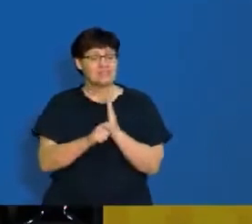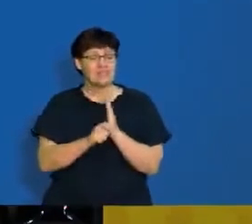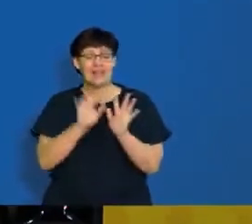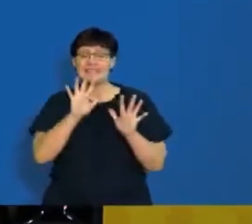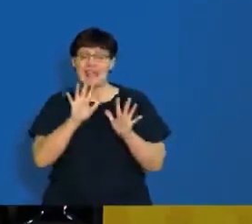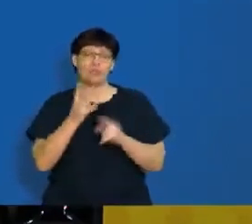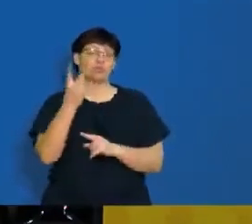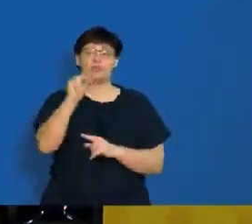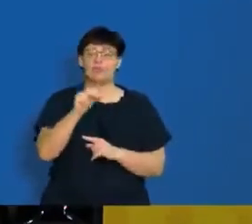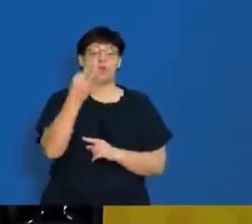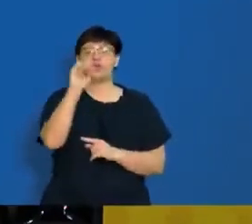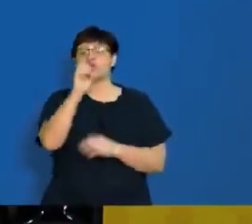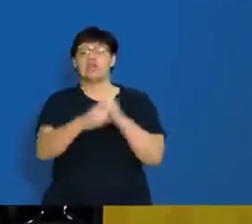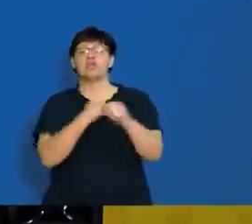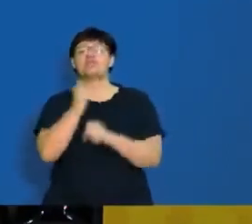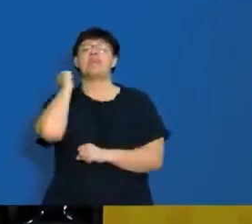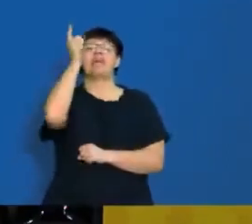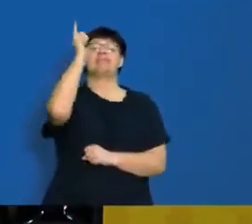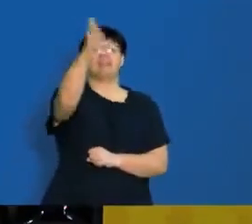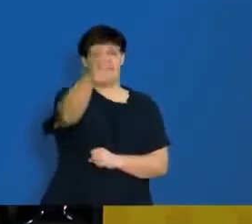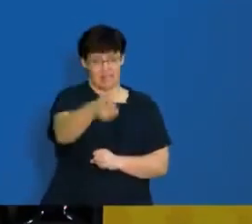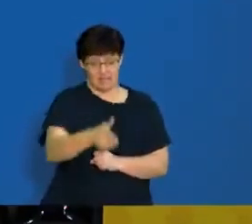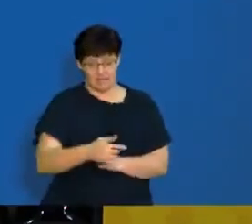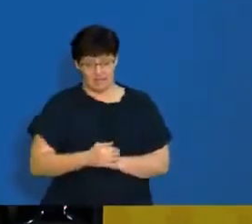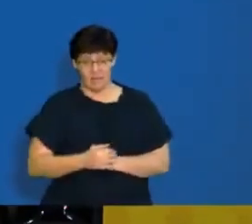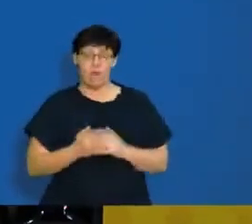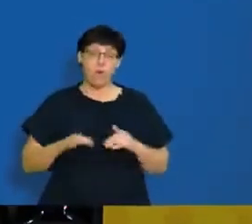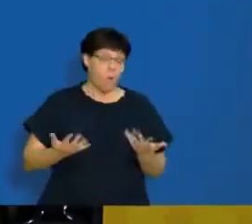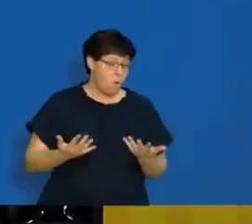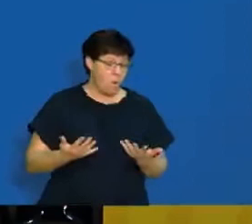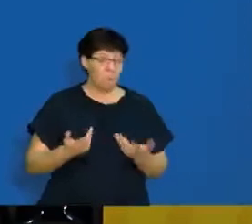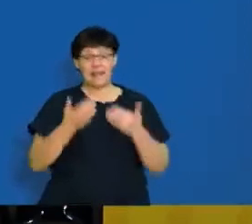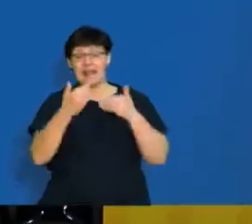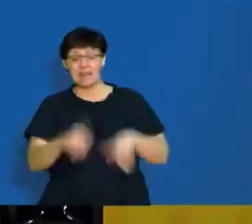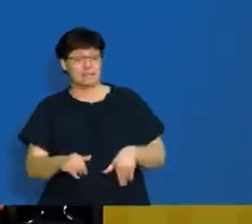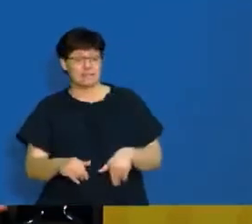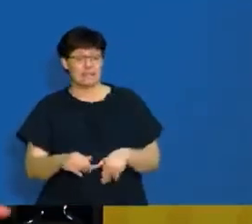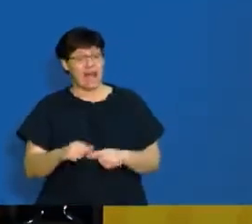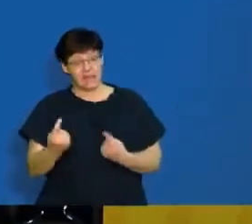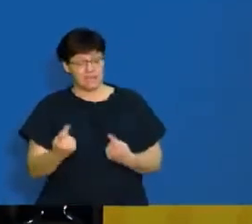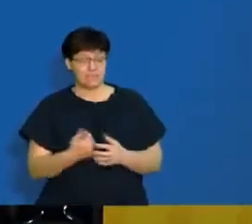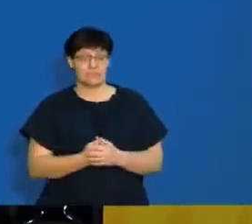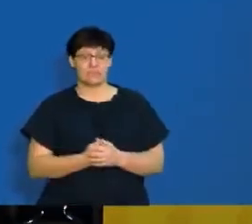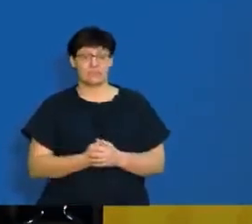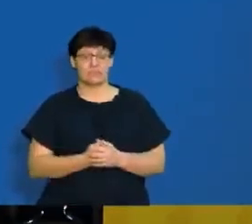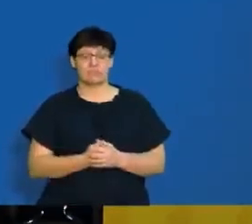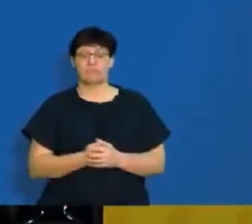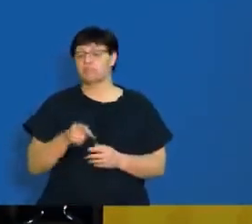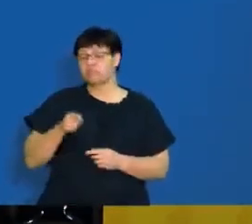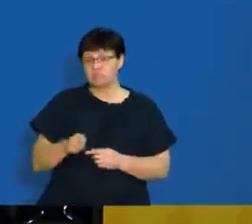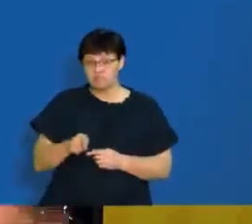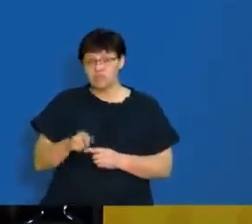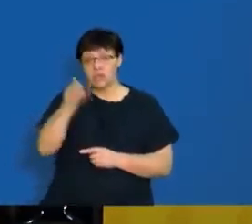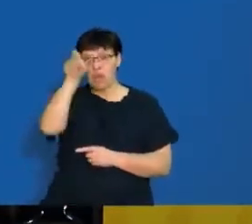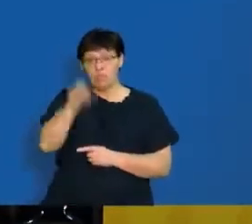10, 20, or 30 years after the event. Or another limitation could be the fact that this is a